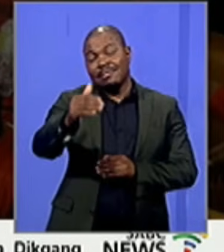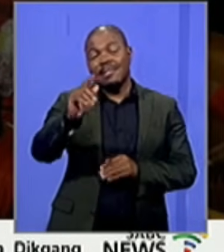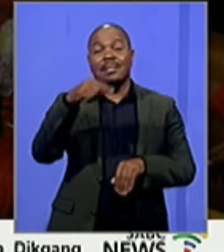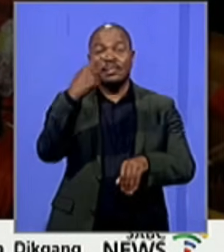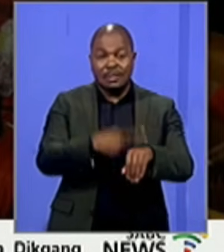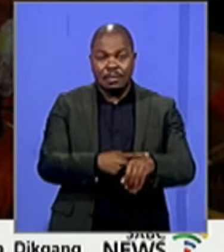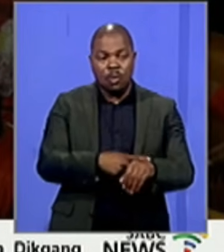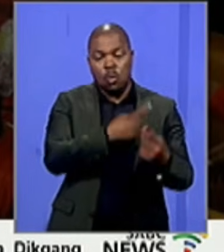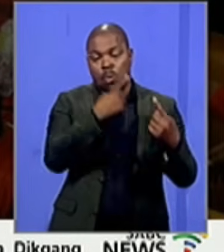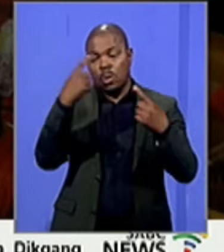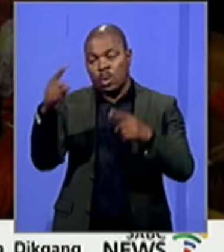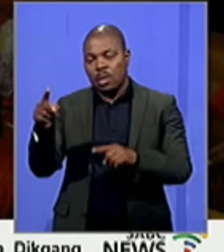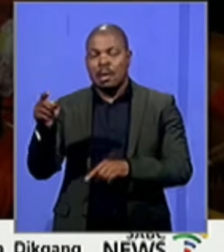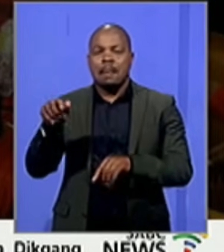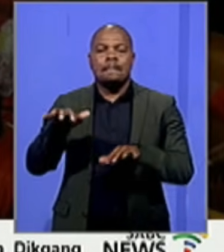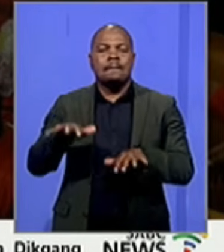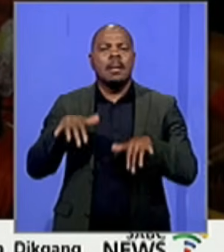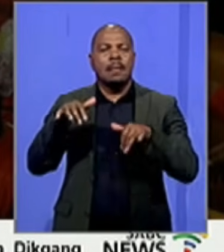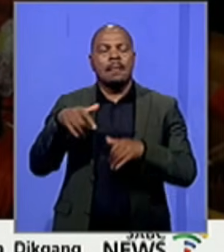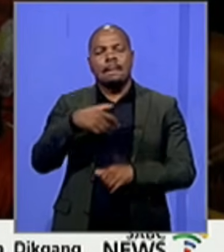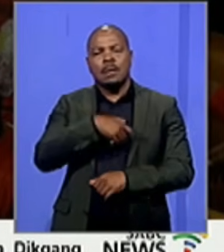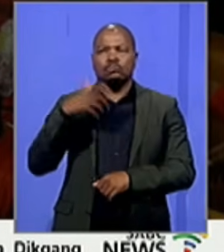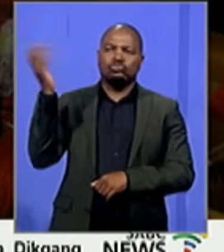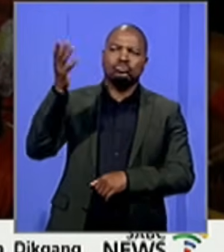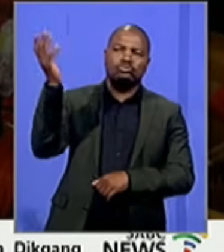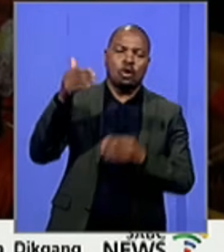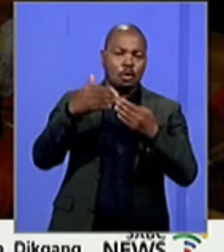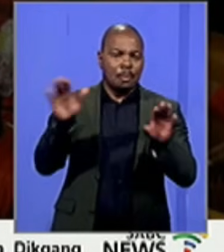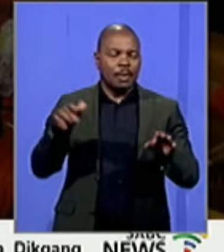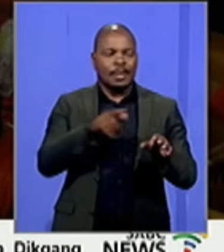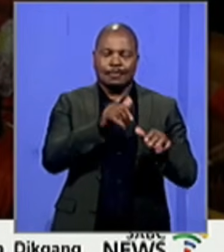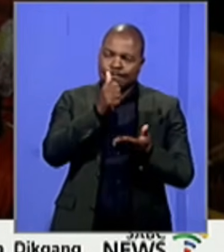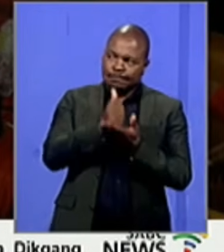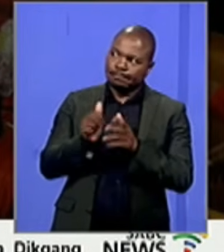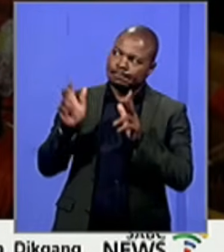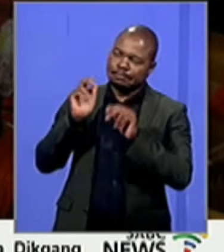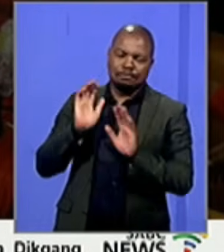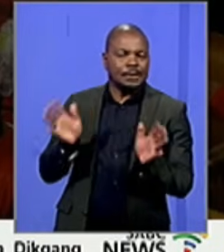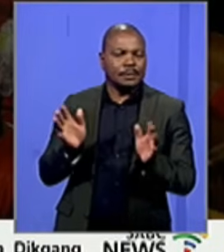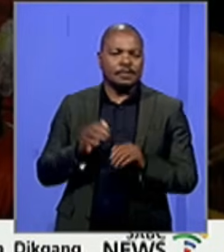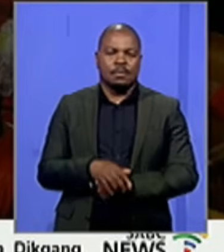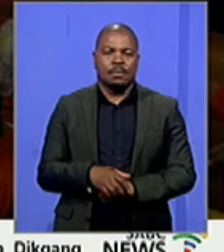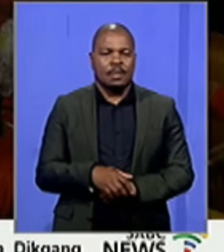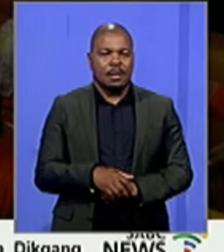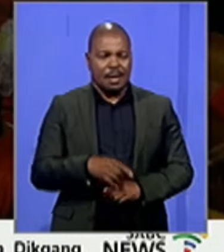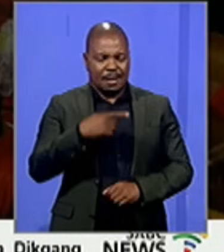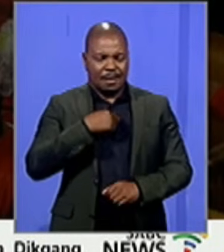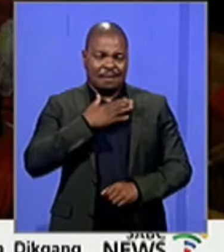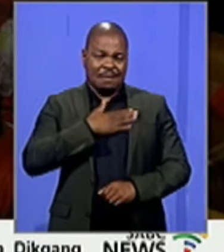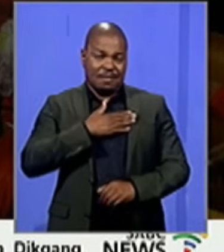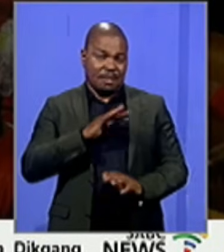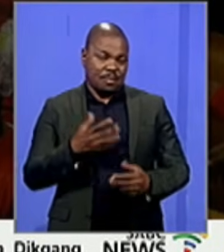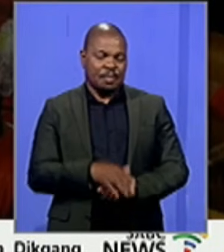ha ba ya soneng ba dule fatshe ba mamela presidente seo a se buang. Nna go ya le ka maikutlo a ka mmono wa ka